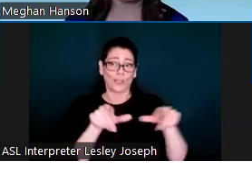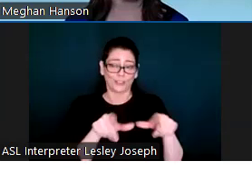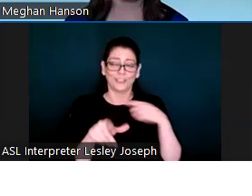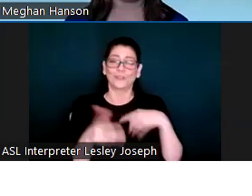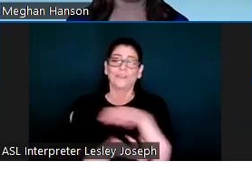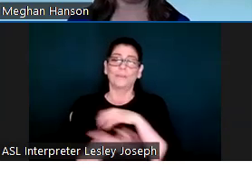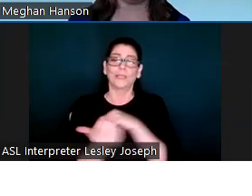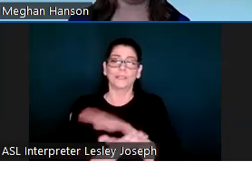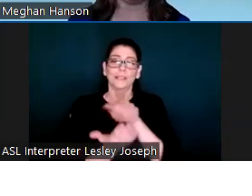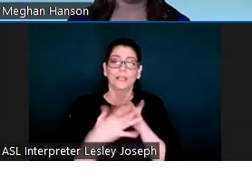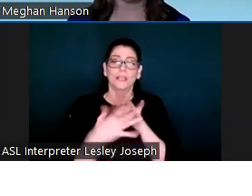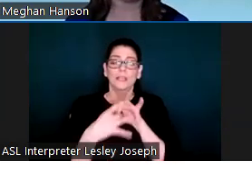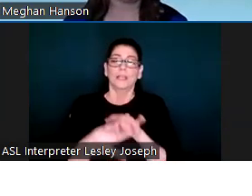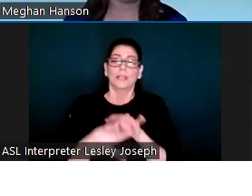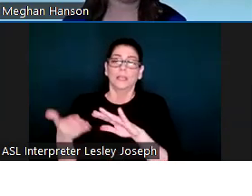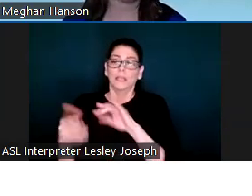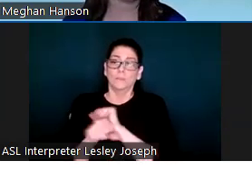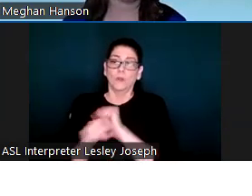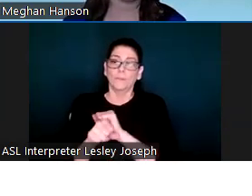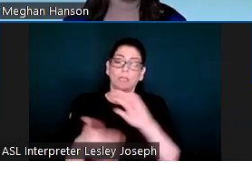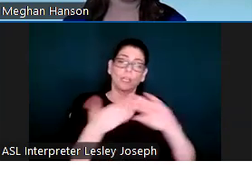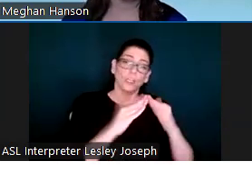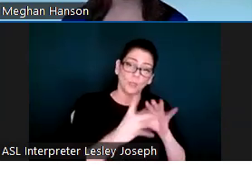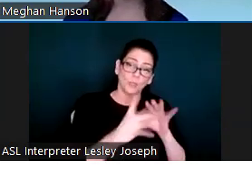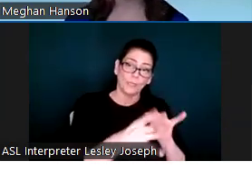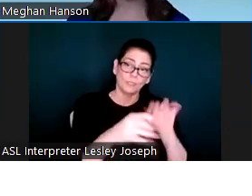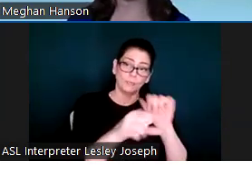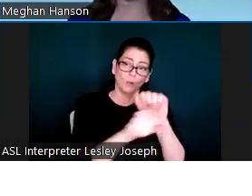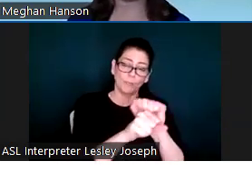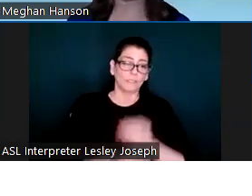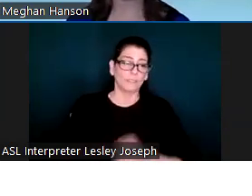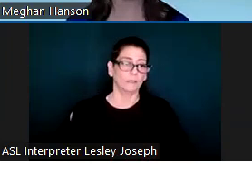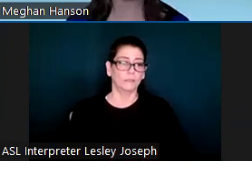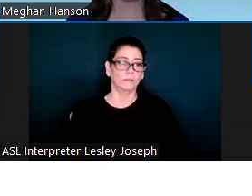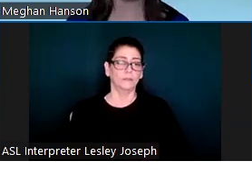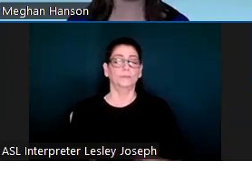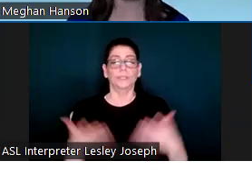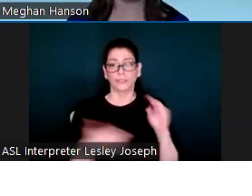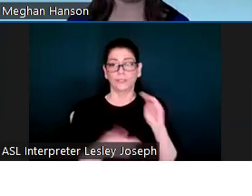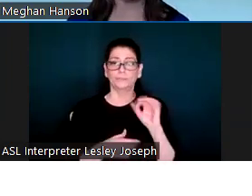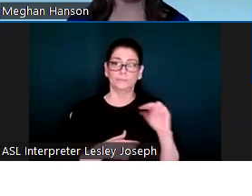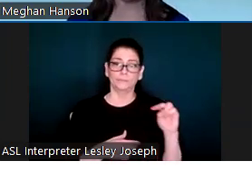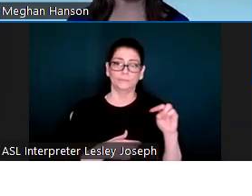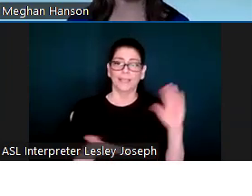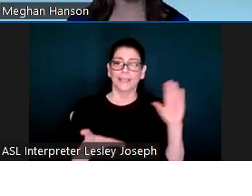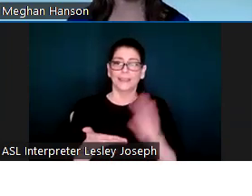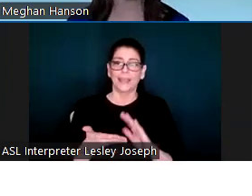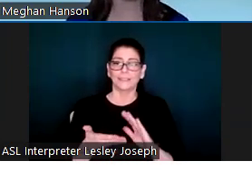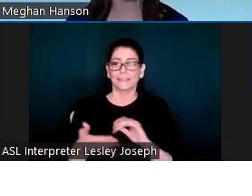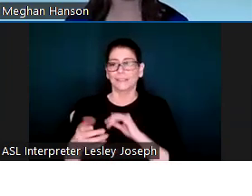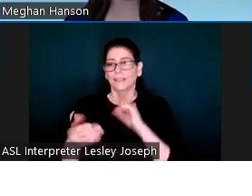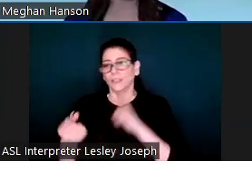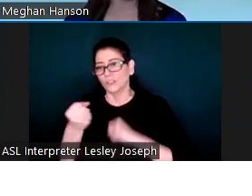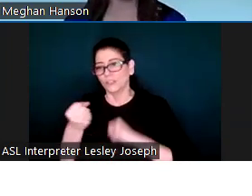of center-based employment and community employment. But here in Minnesota, we're actually moving away from supporting center-based